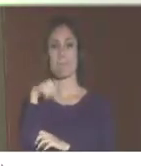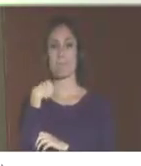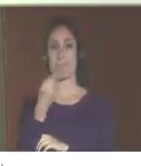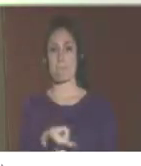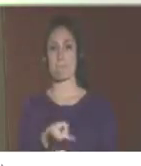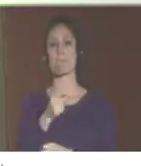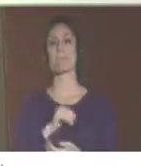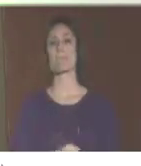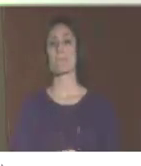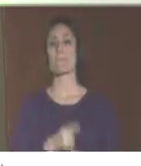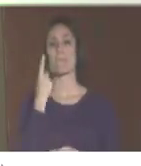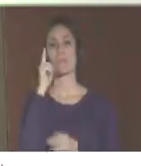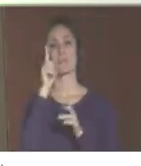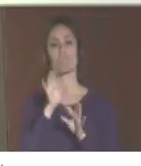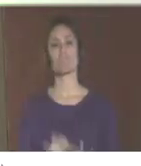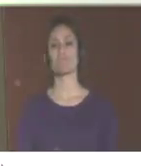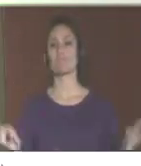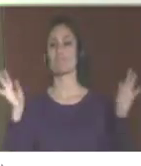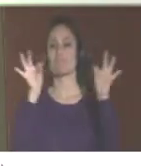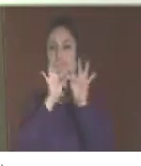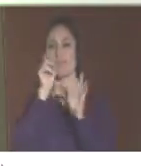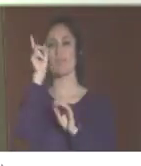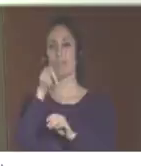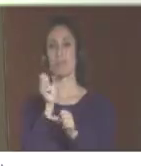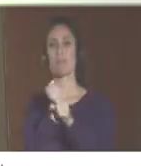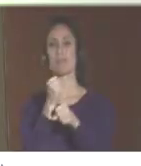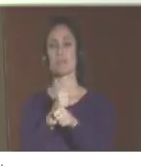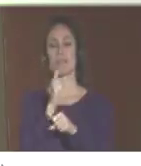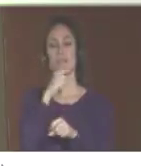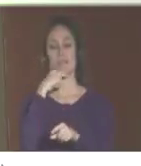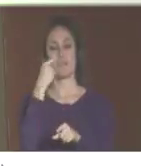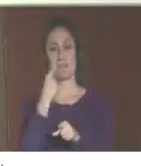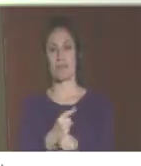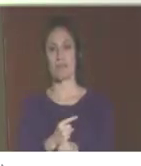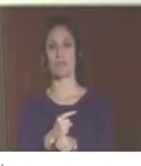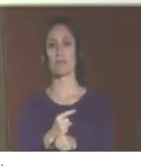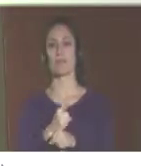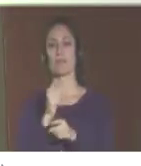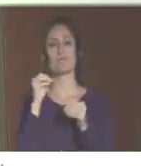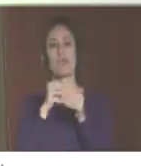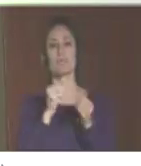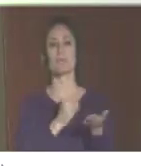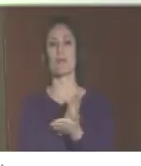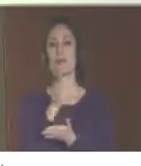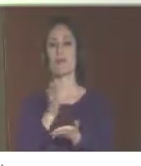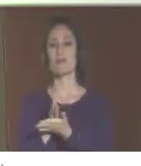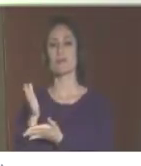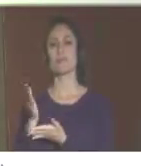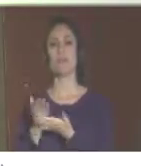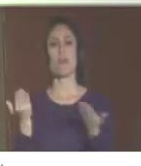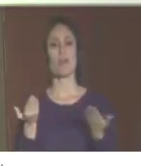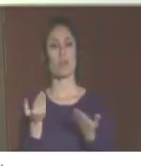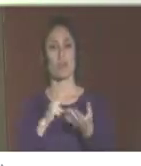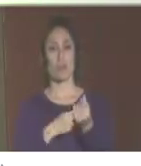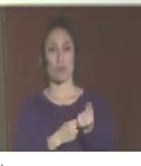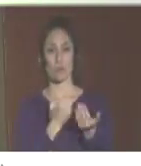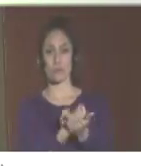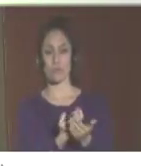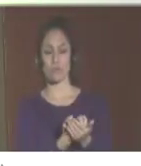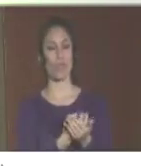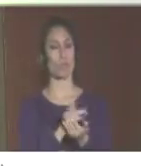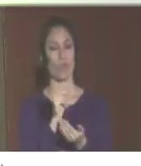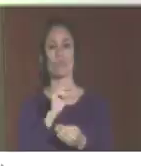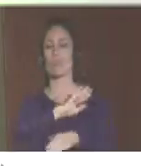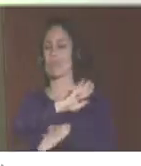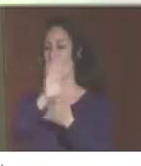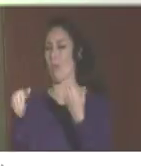the post-2015 framework of action the importance that should be truly given to the access not only